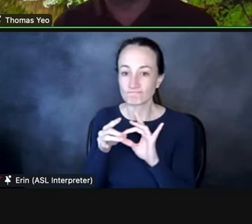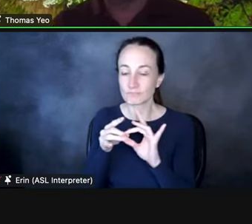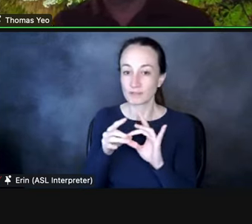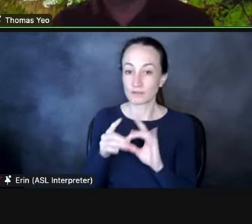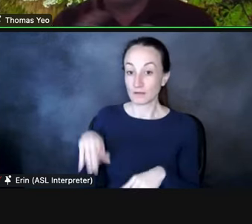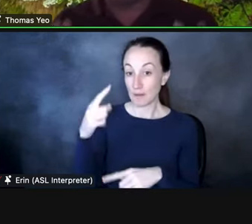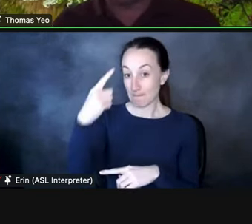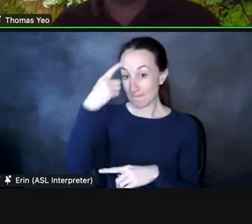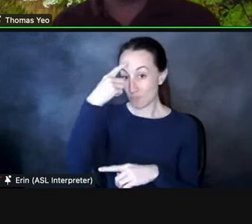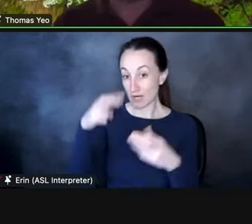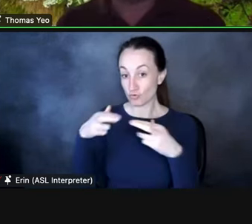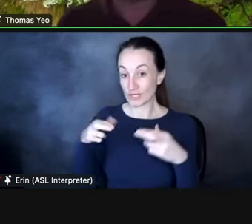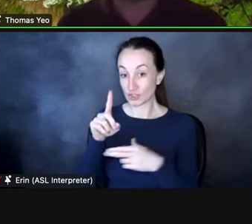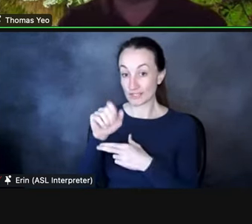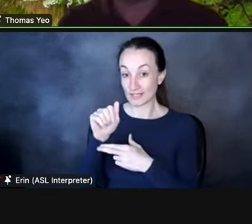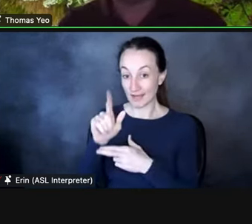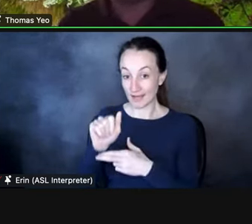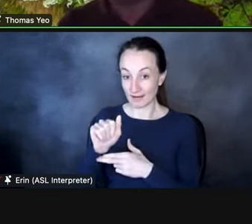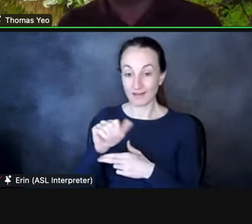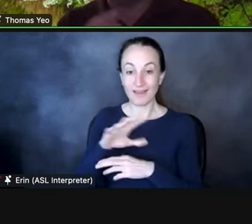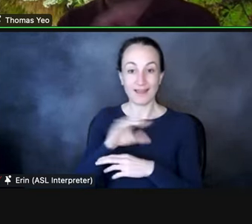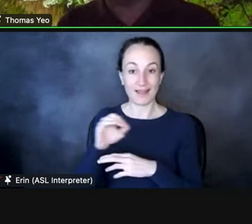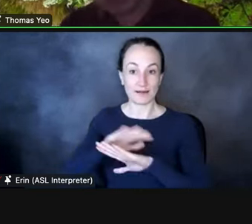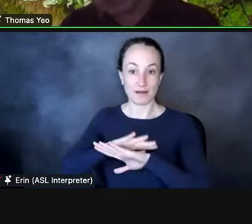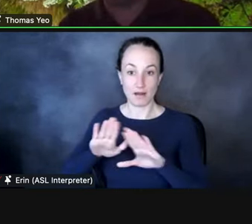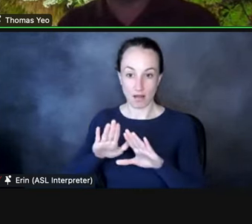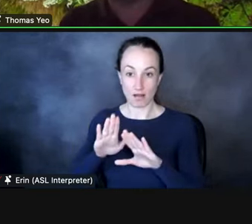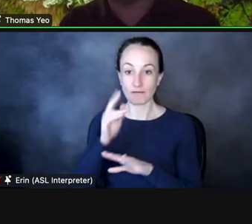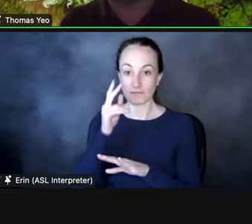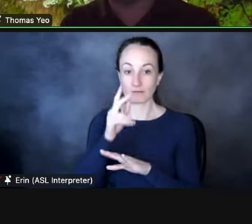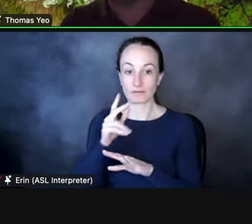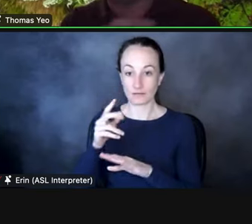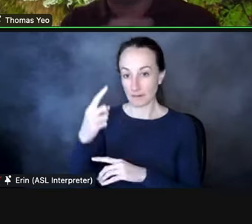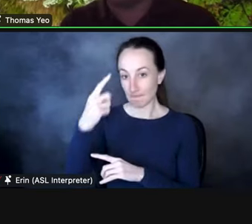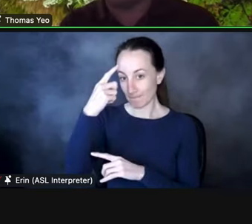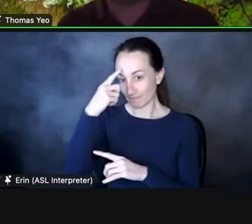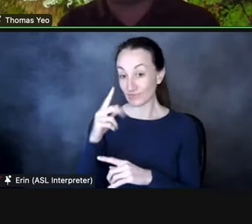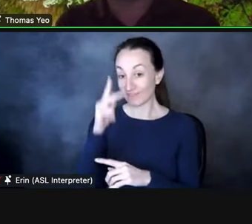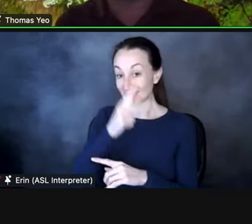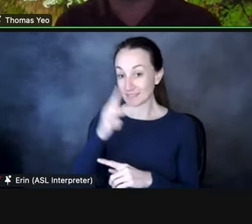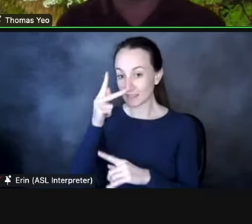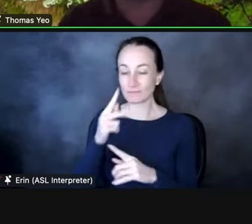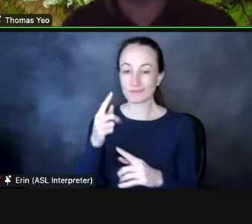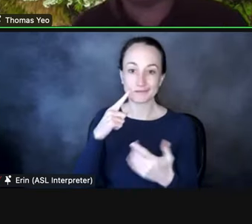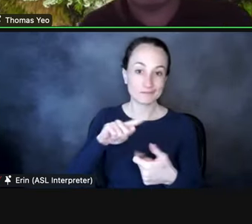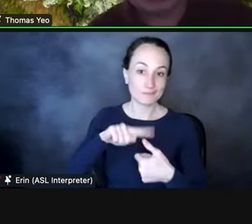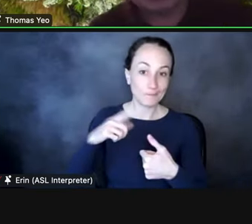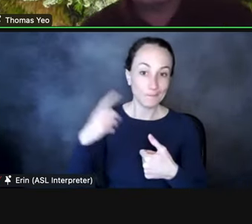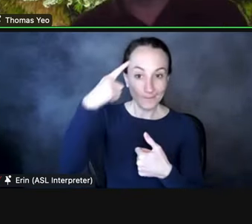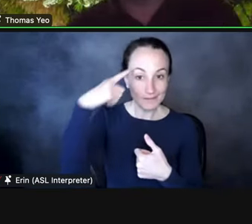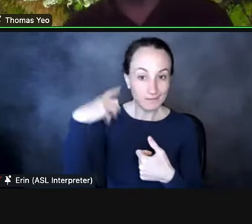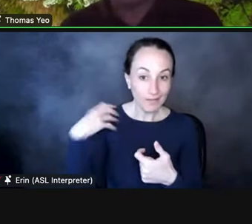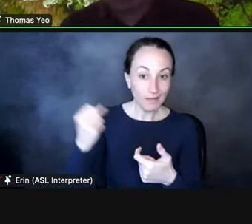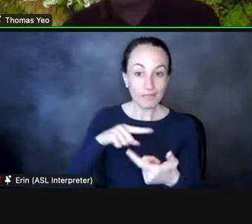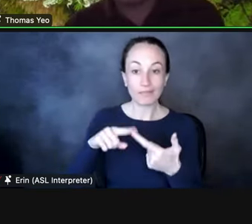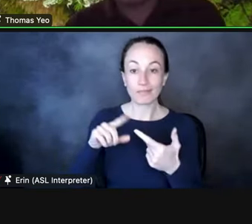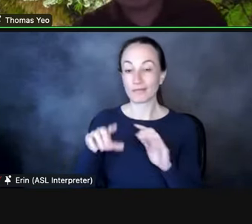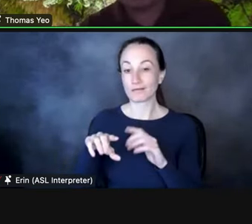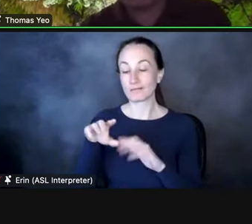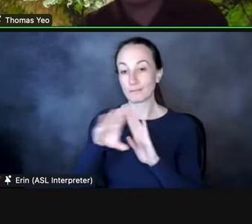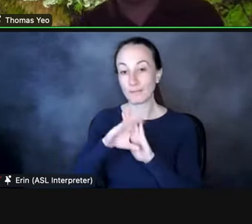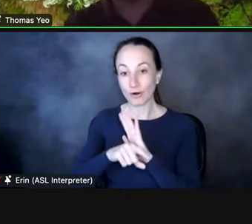of non-brain imaging phenotypes. This includes cognition, mental health, demographics, and other health attributes. So for